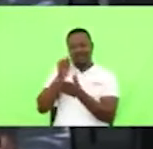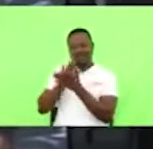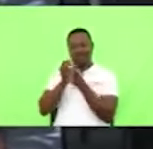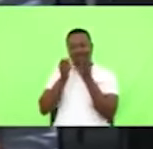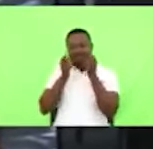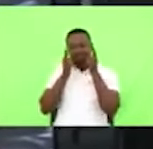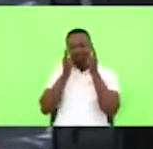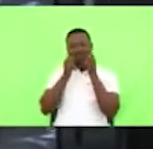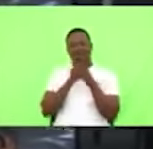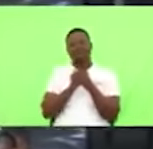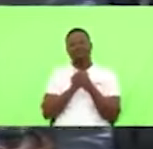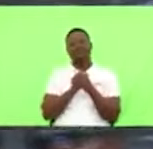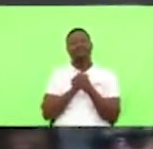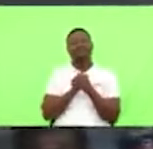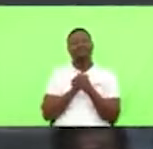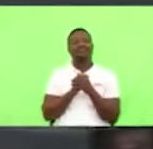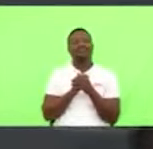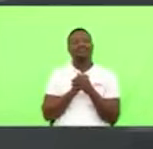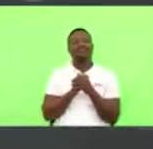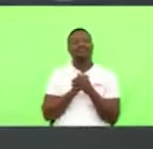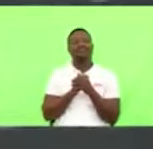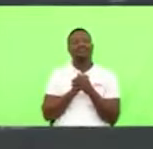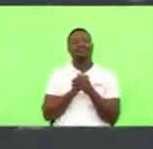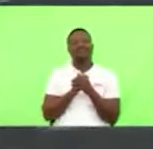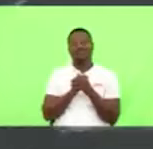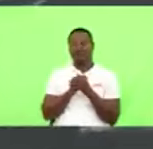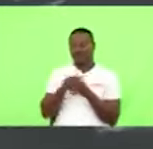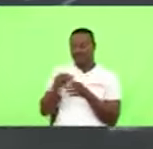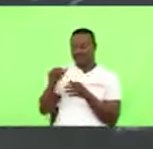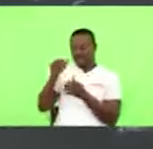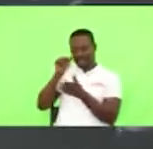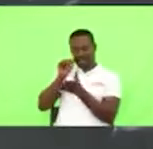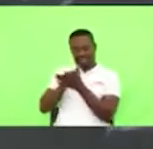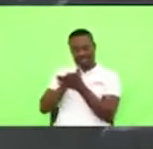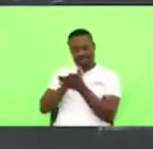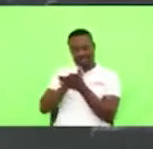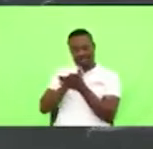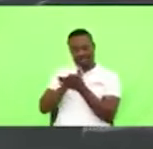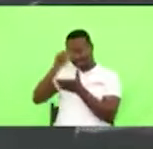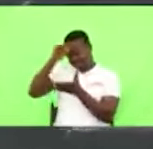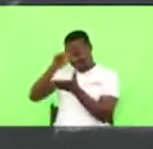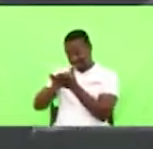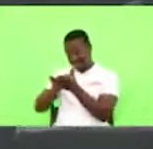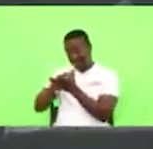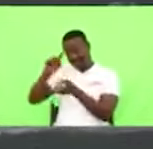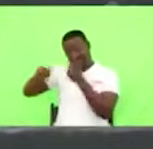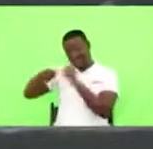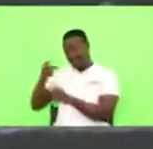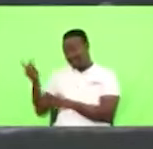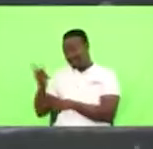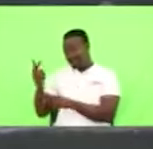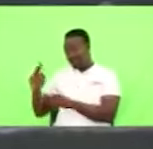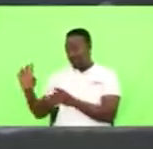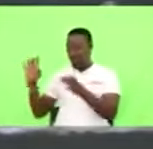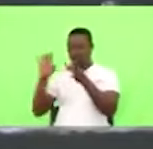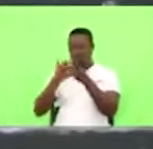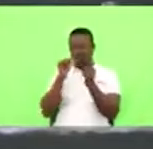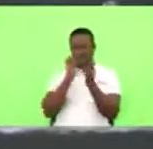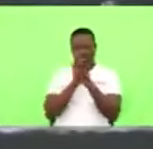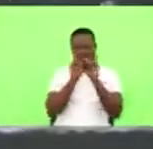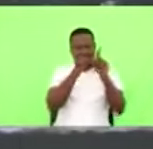surprise, these two men never told her that they were going to join her in